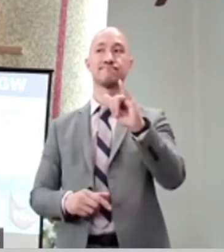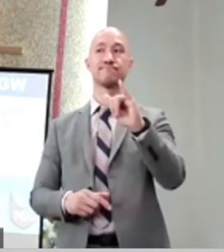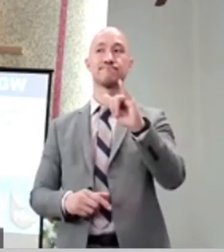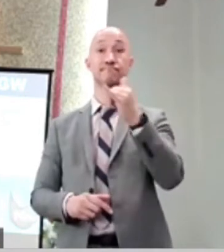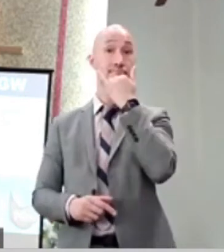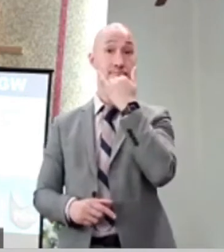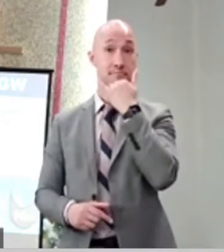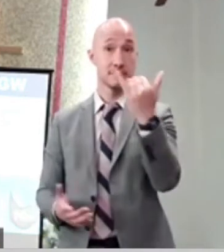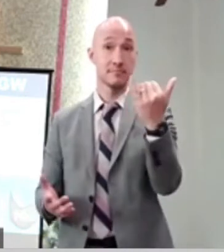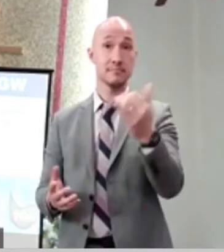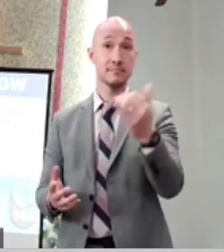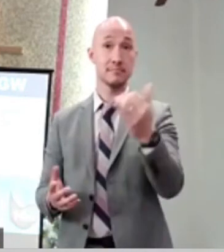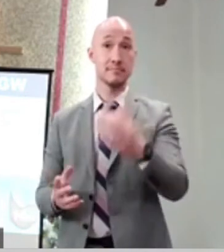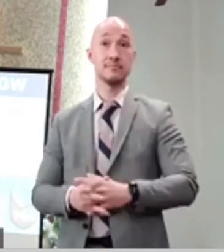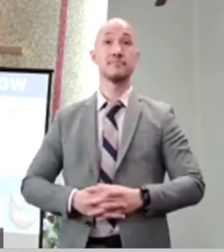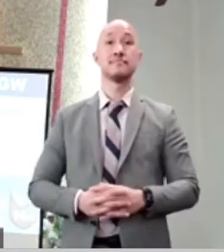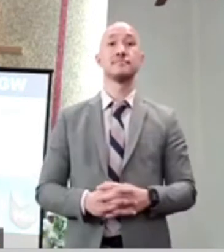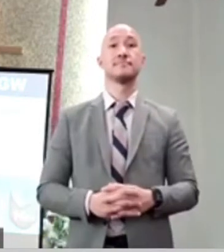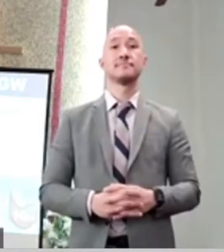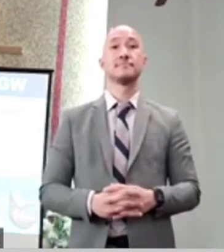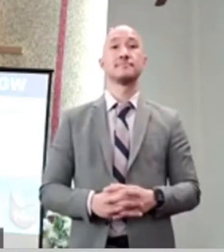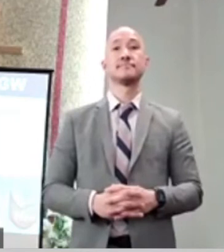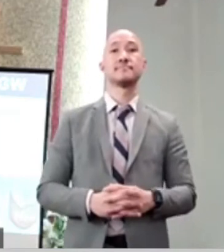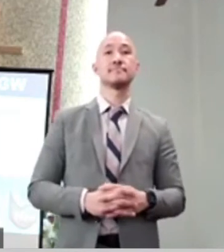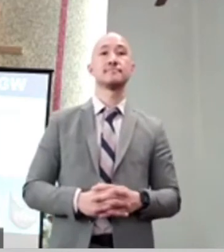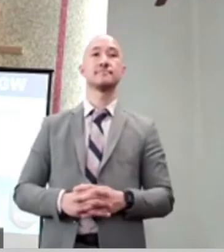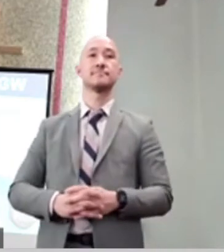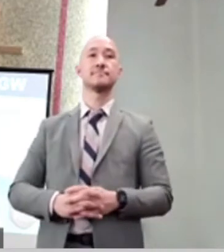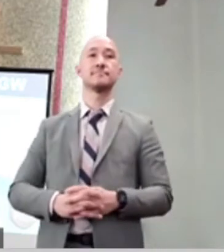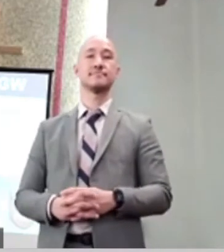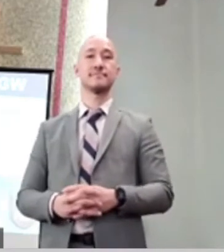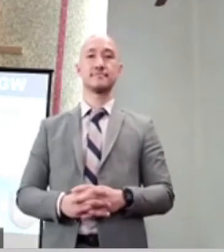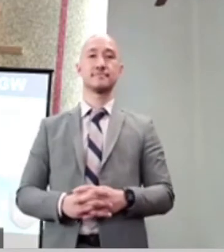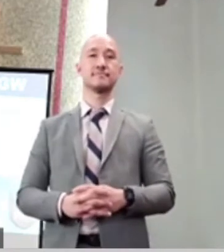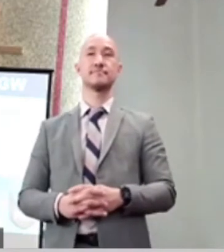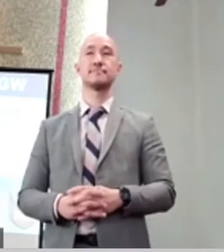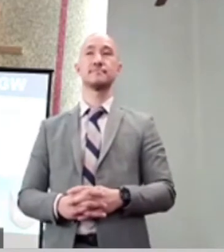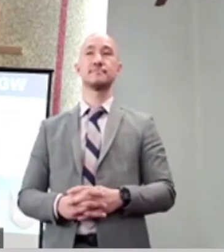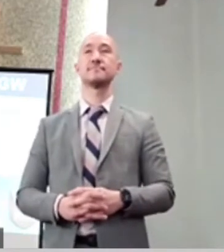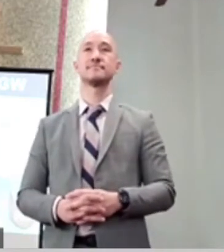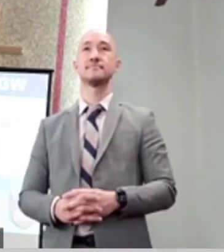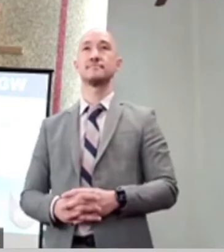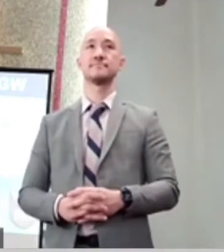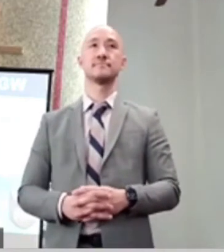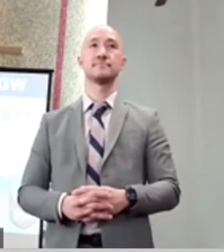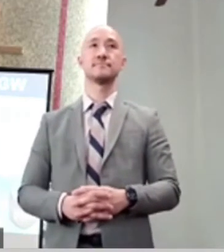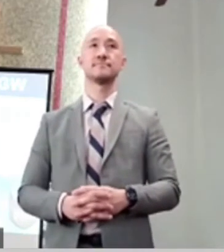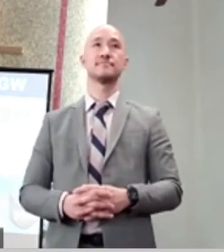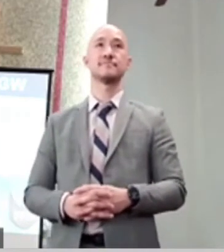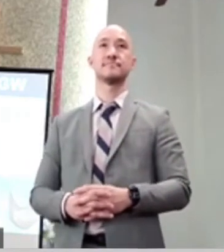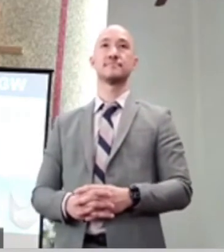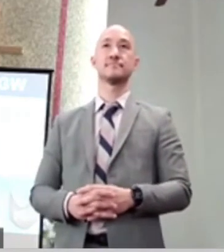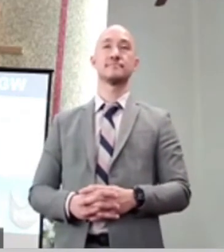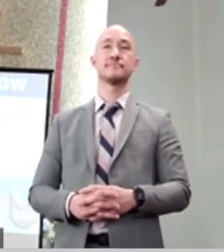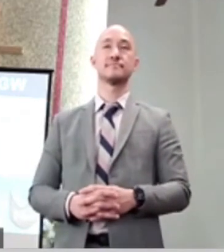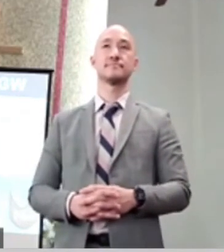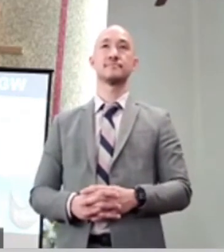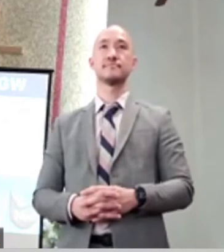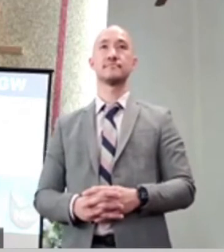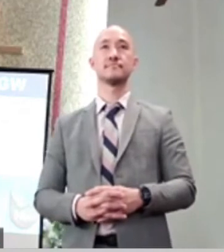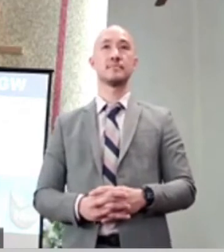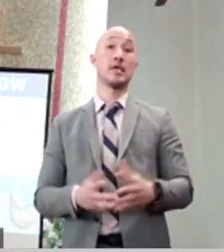We don't see Jesus ever doing that. That was not his call. Because whatever we do in the power of Christ, in